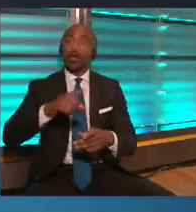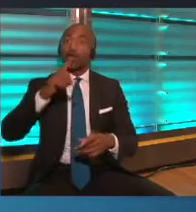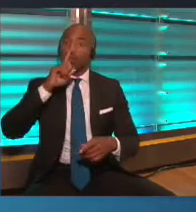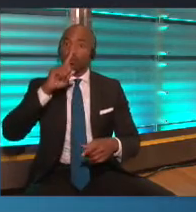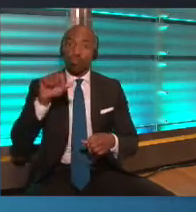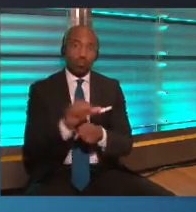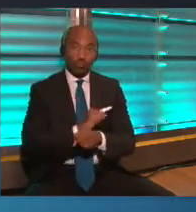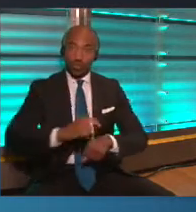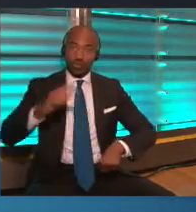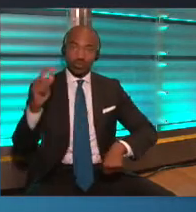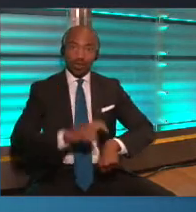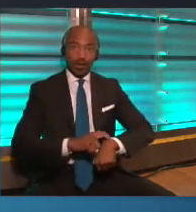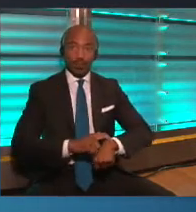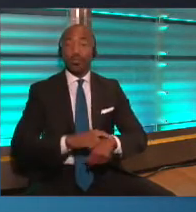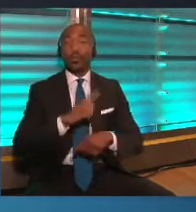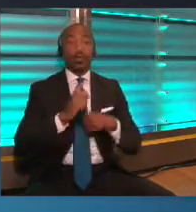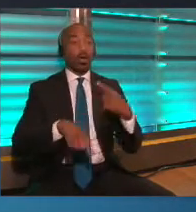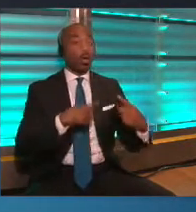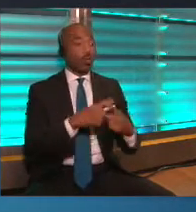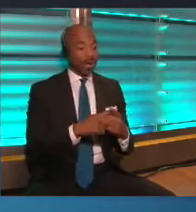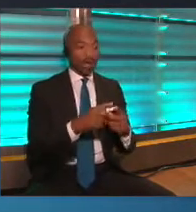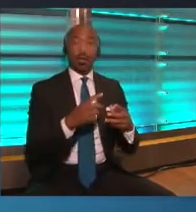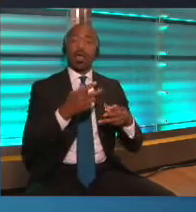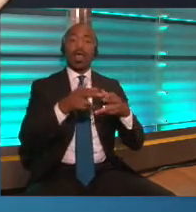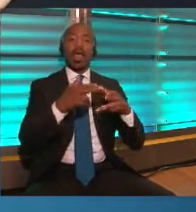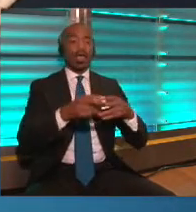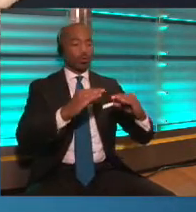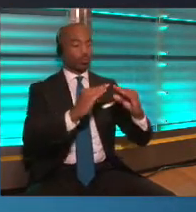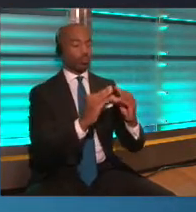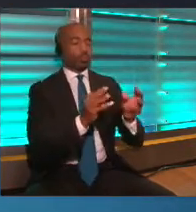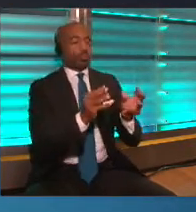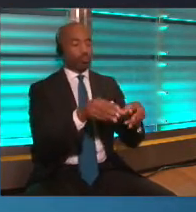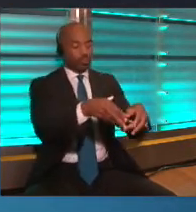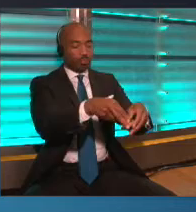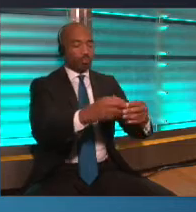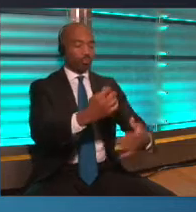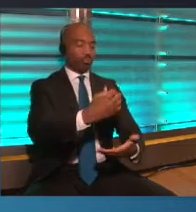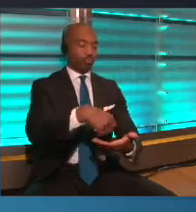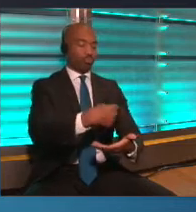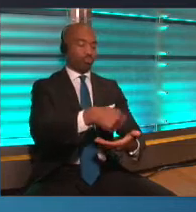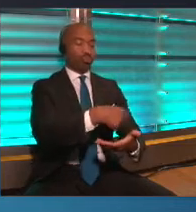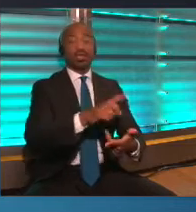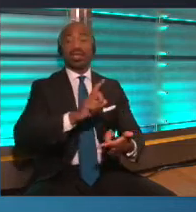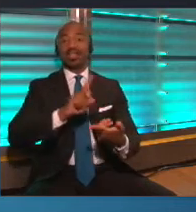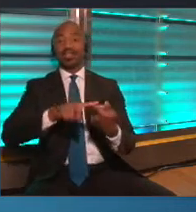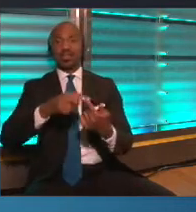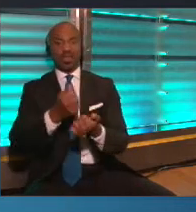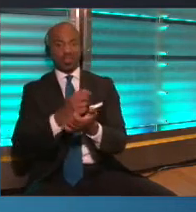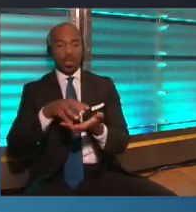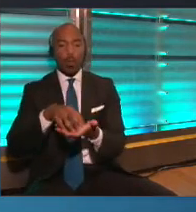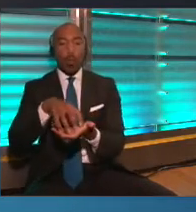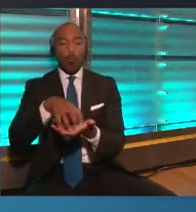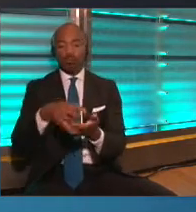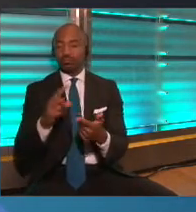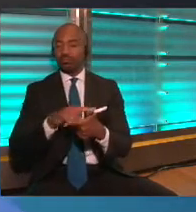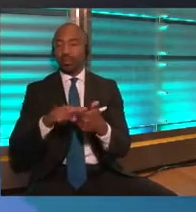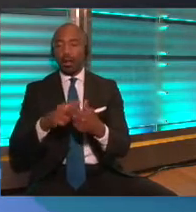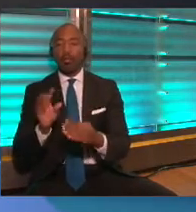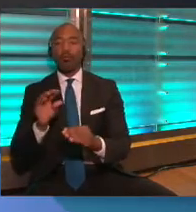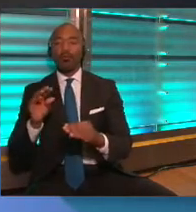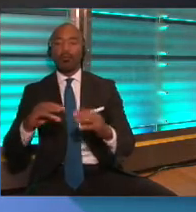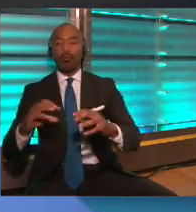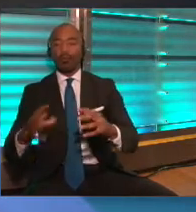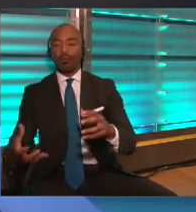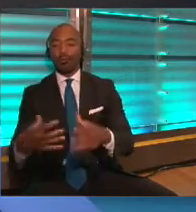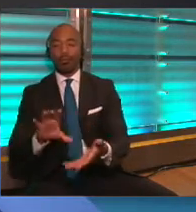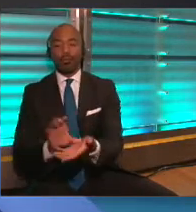cracked to the moment that pink box is sealed with a sticker and slid across the counter. And customers appreciate that. I think people now care